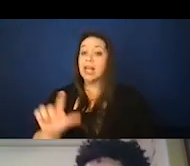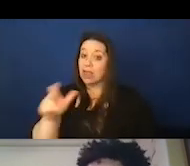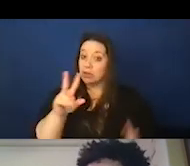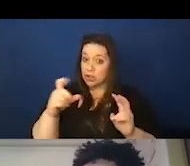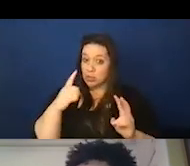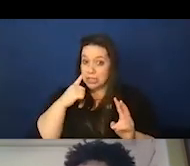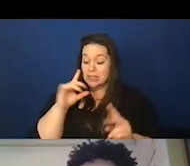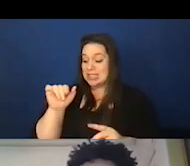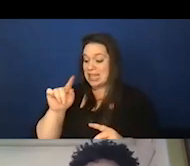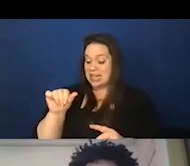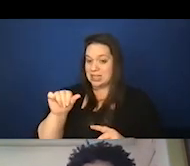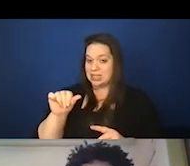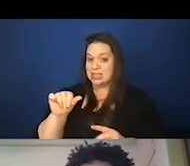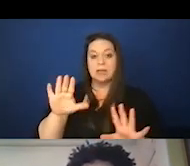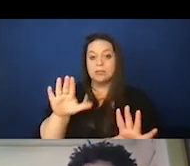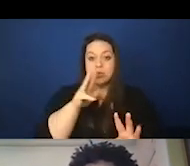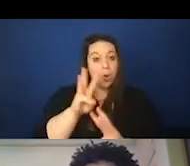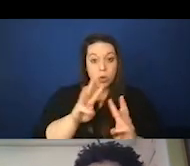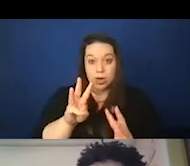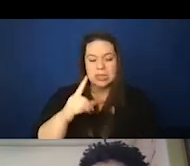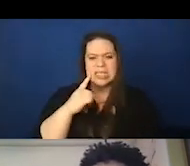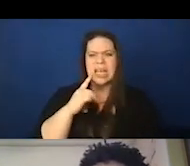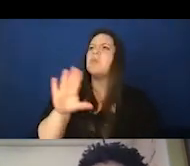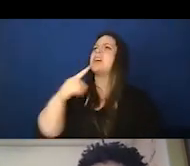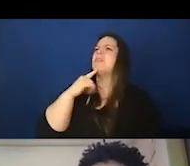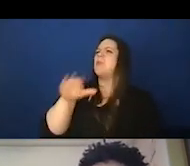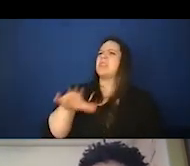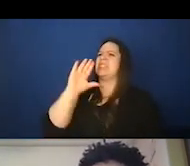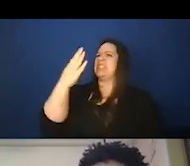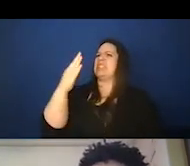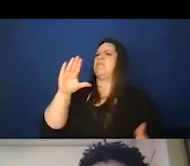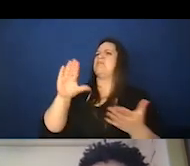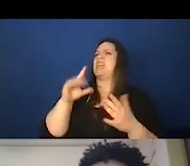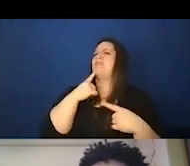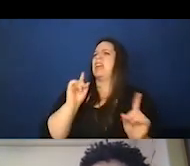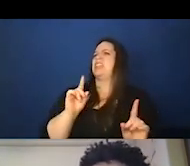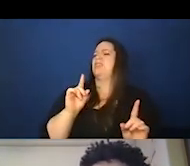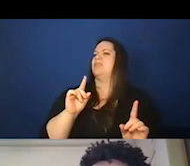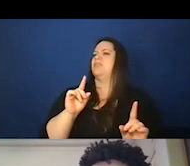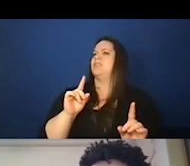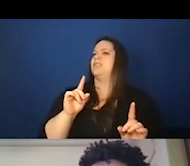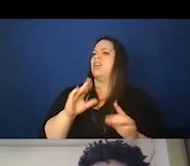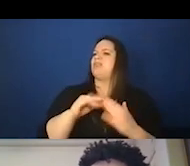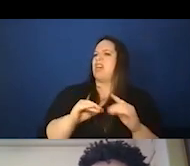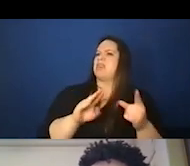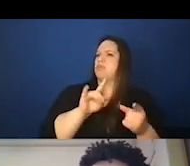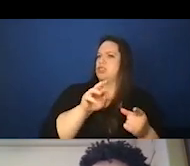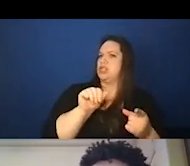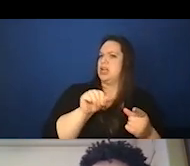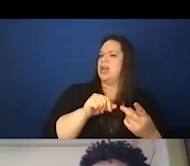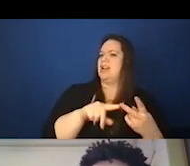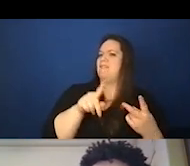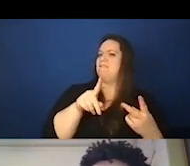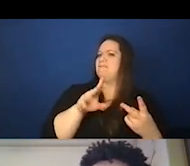but don't worry about this. You're going to say, well, it appears to be a little less effective than Moderna